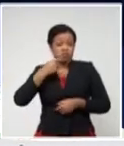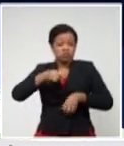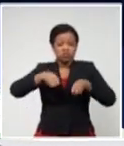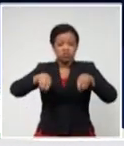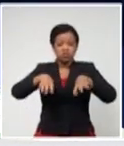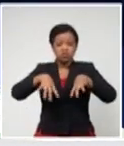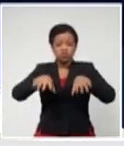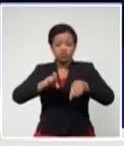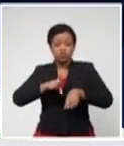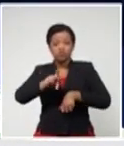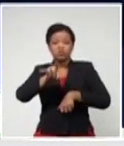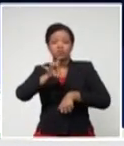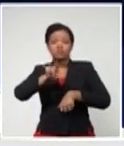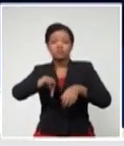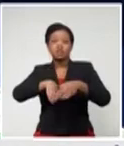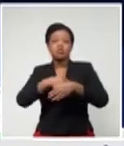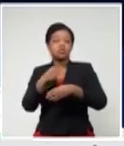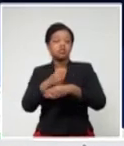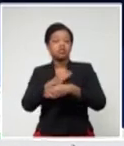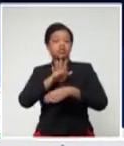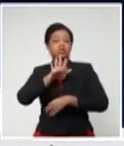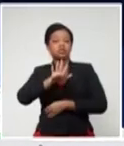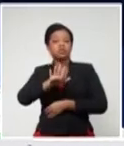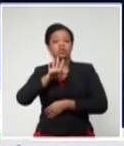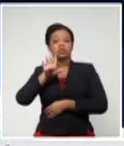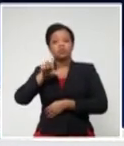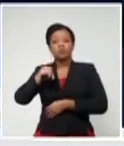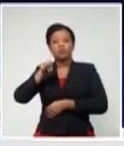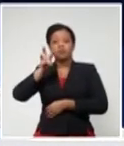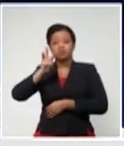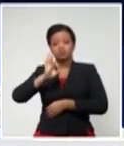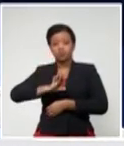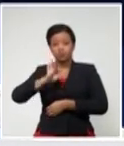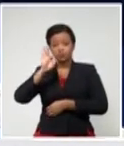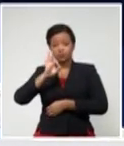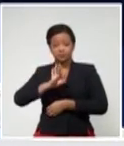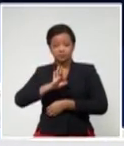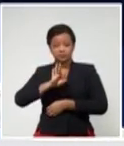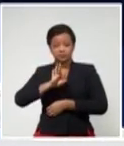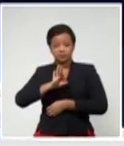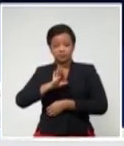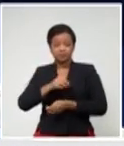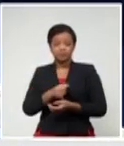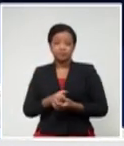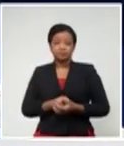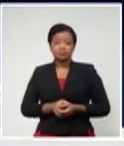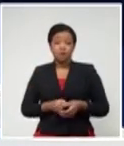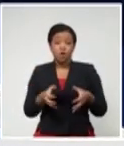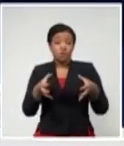at this figure over the last 15 days, it stands at 55.3%.